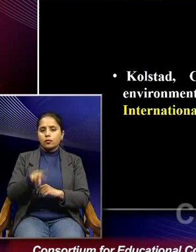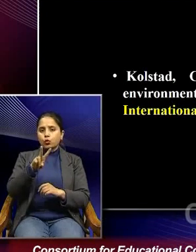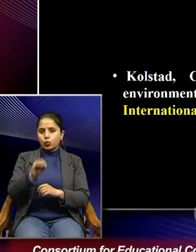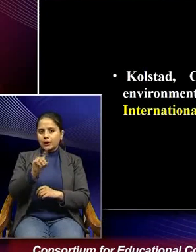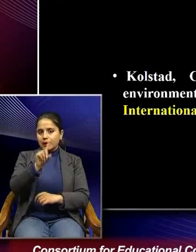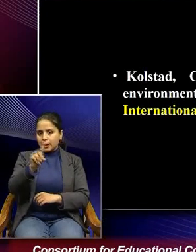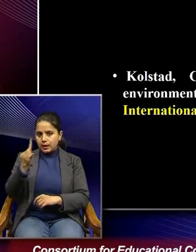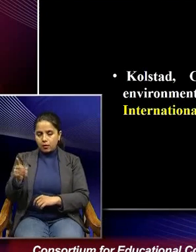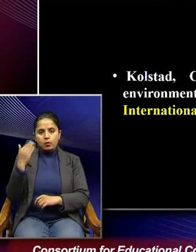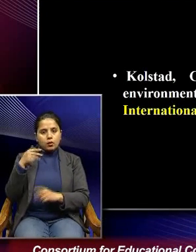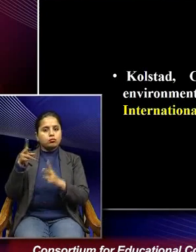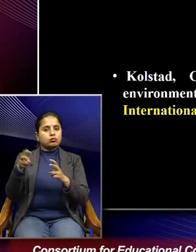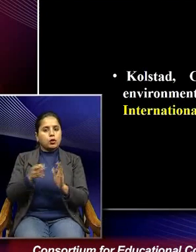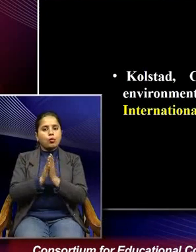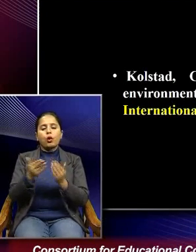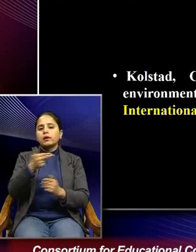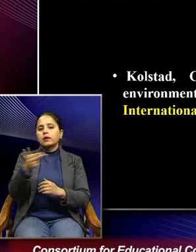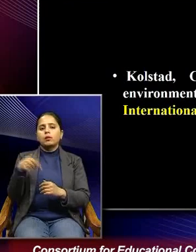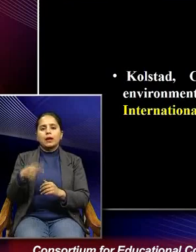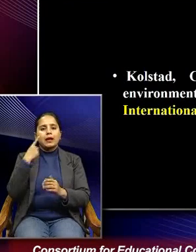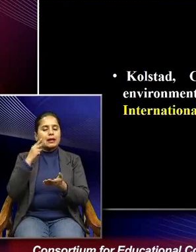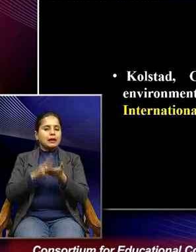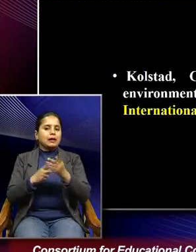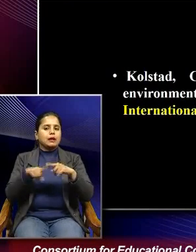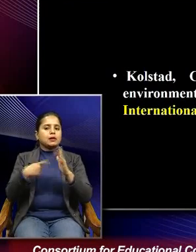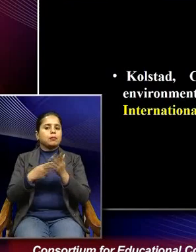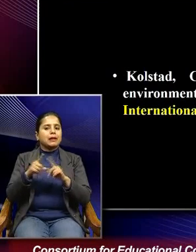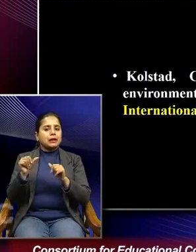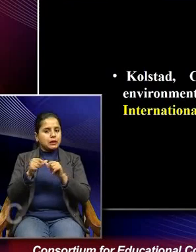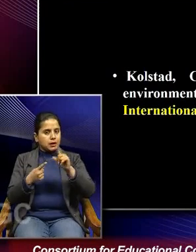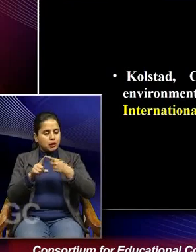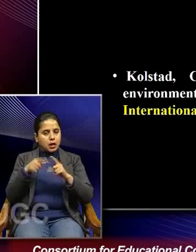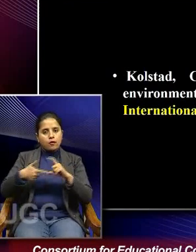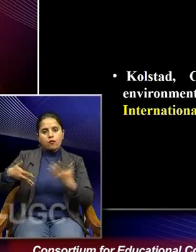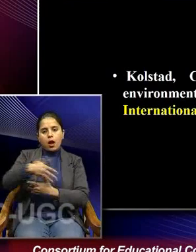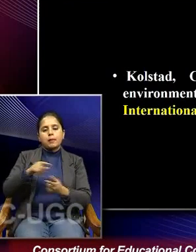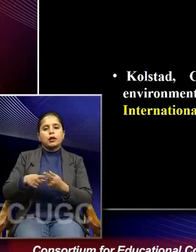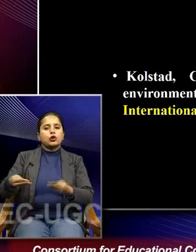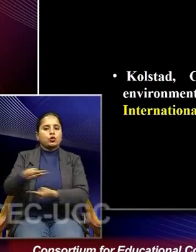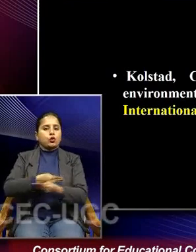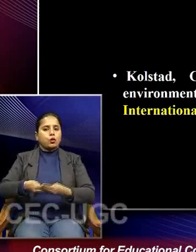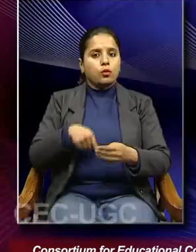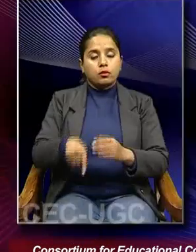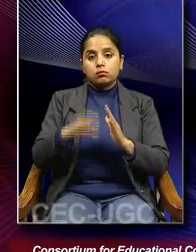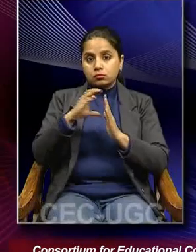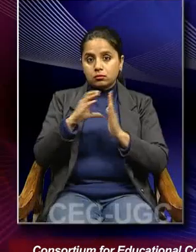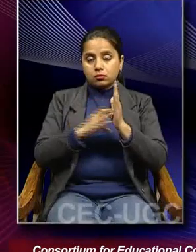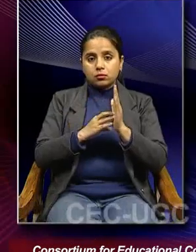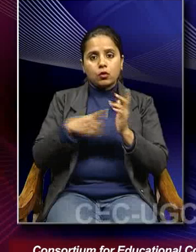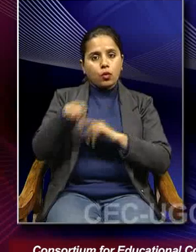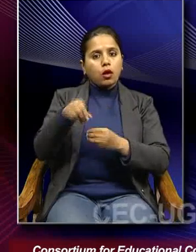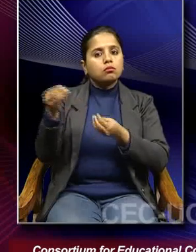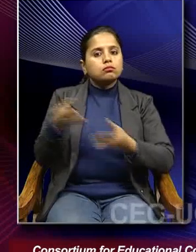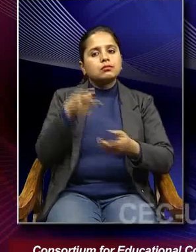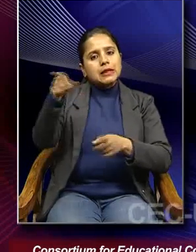2011, and the name of the book is Intermediate Environmental Economics, and this part section was delivered